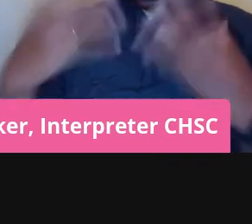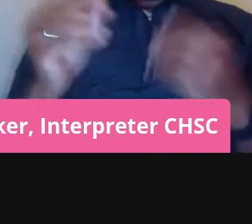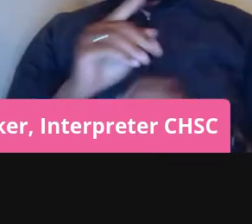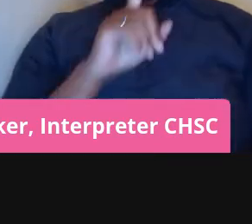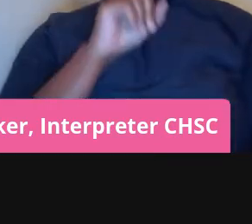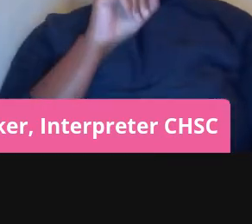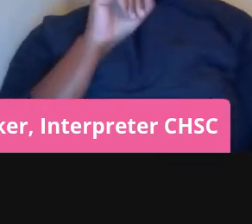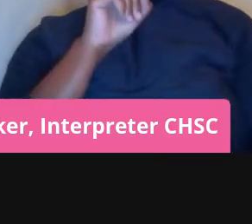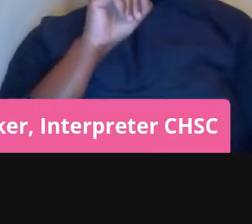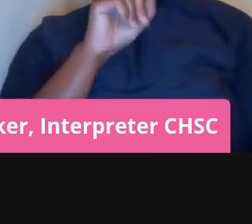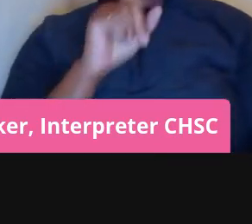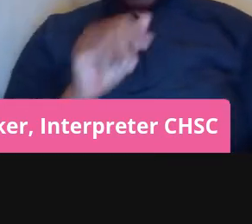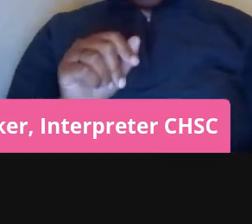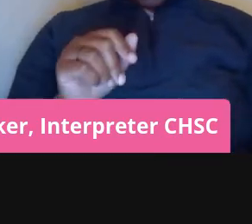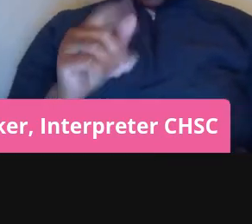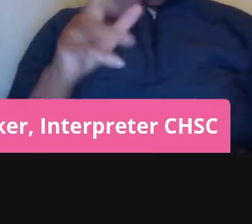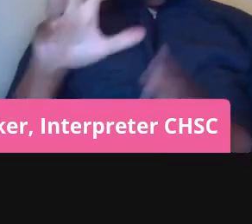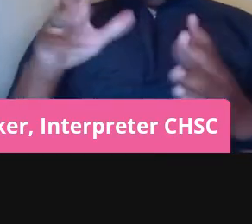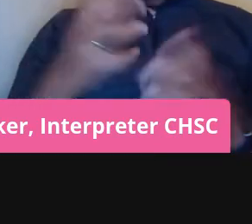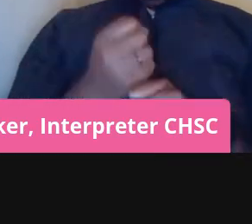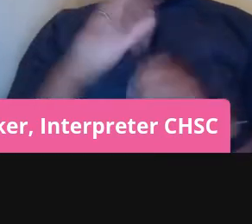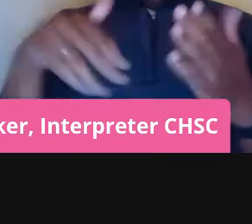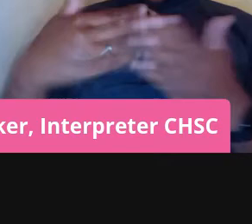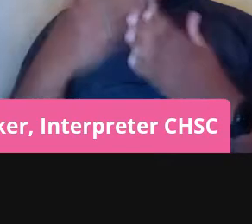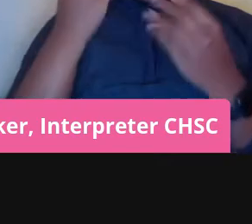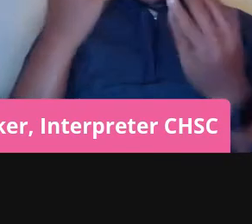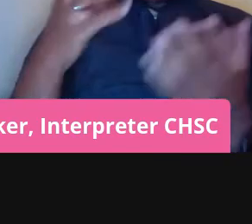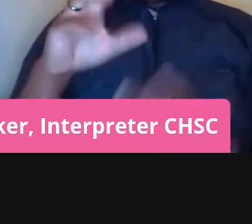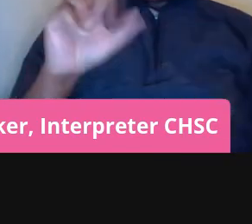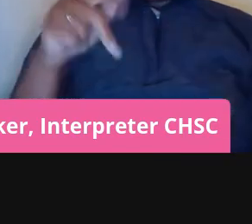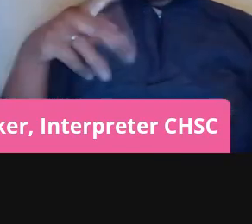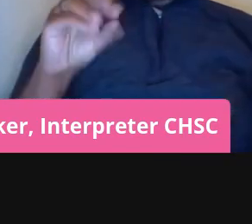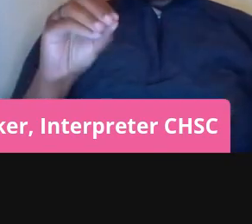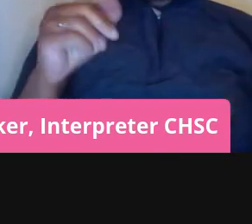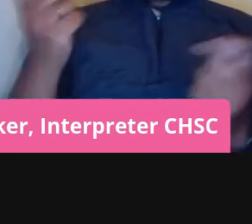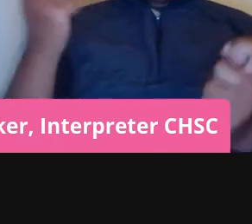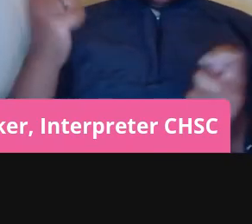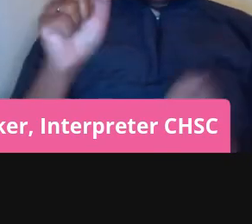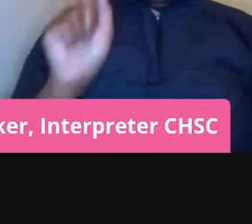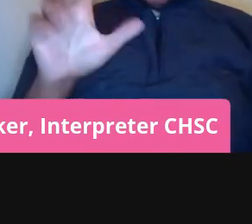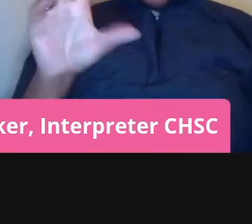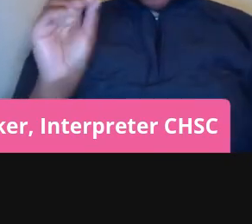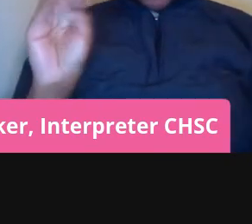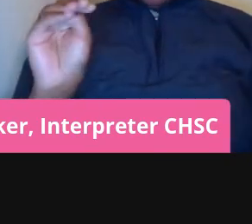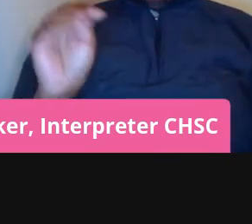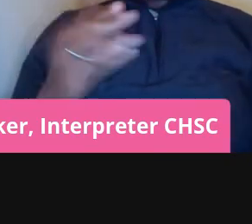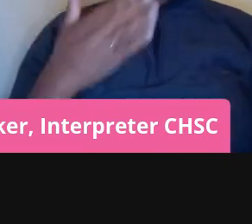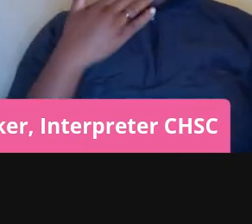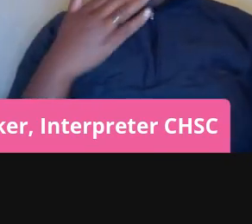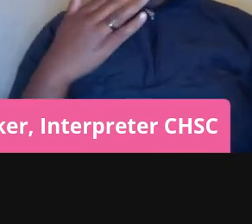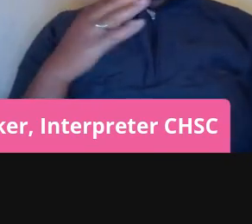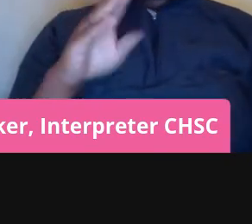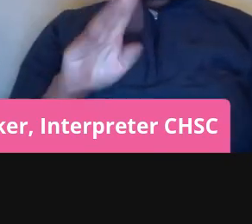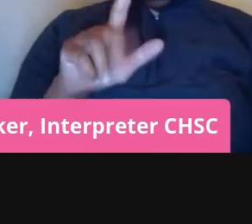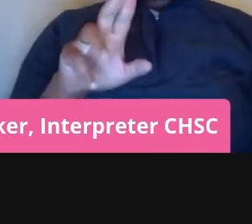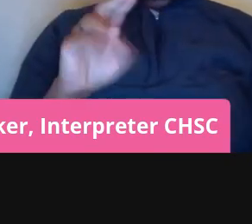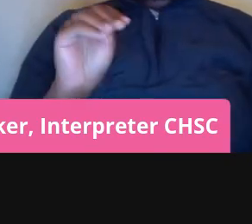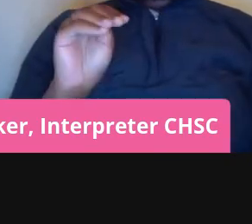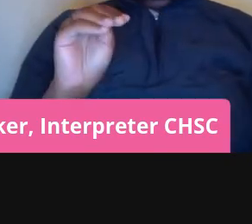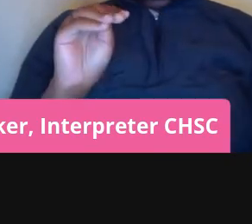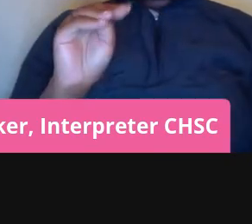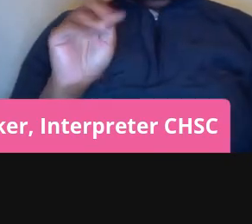at reprofilmfest.com. We'd like to thank our sponsors, including Bloomberg Philanthropies, the Stober Lafer Foundation,